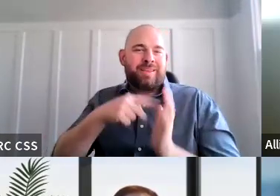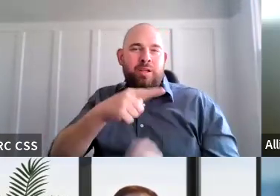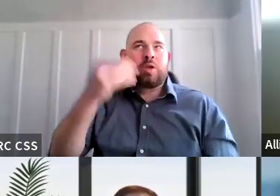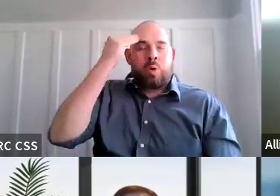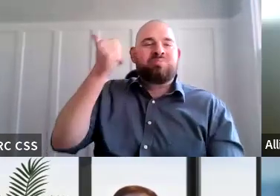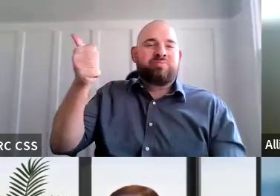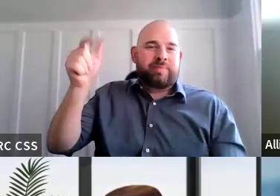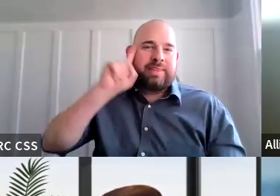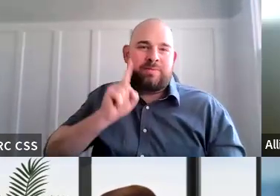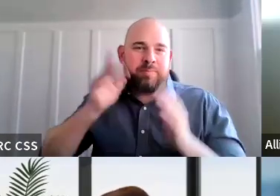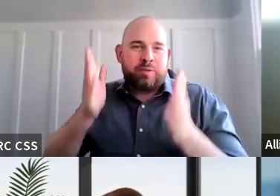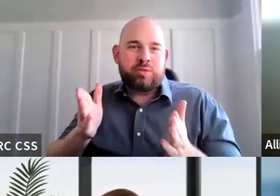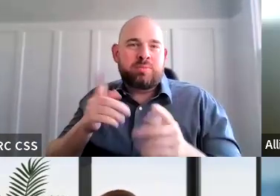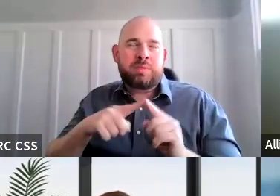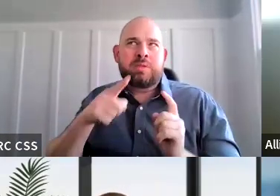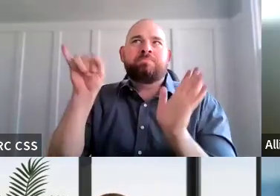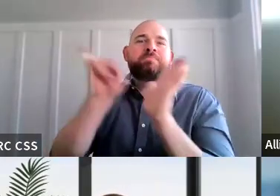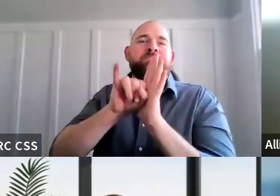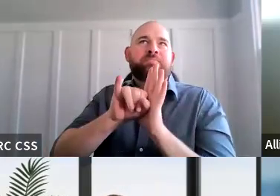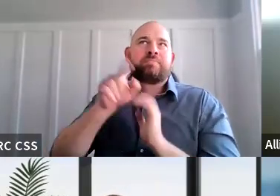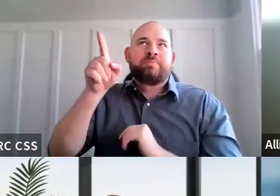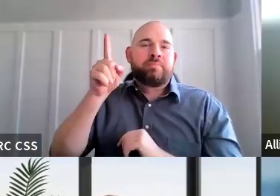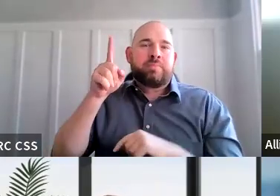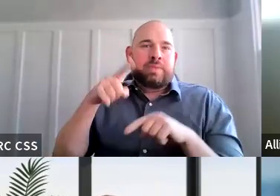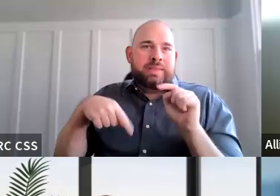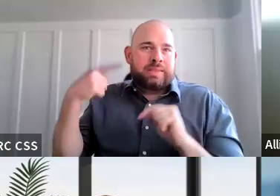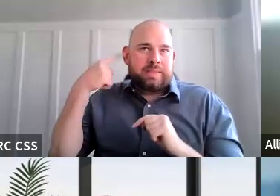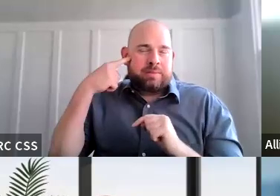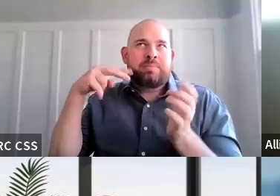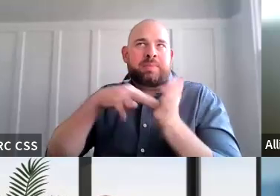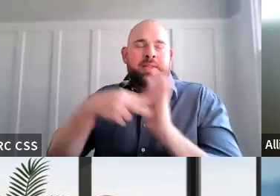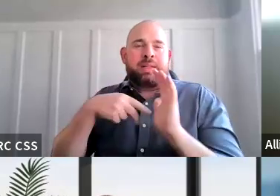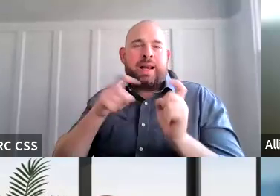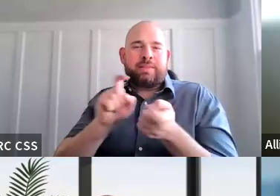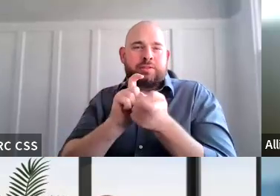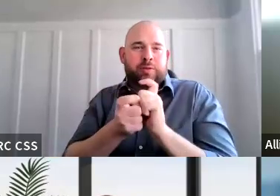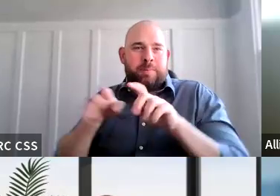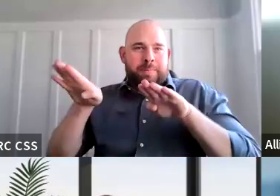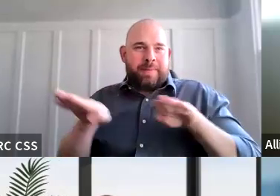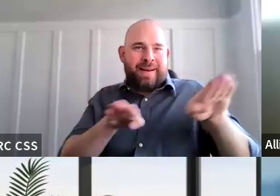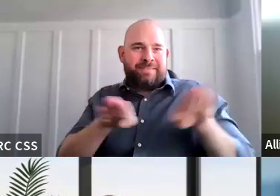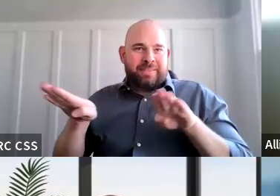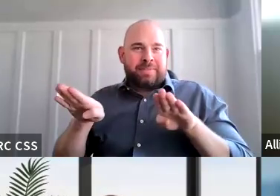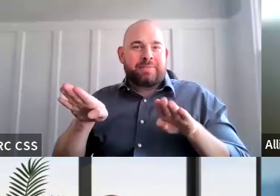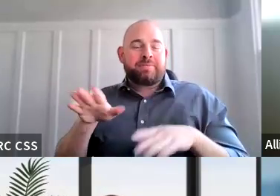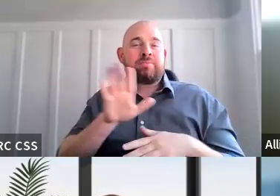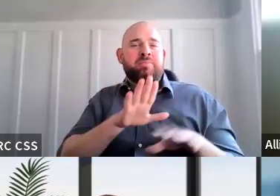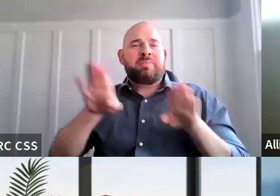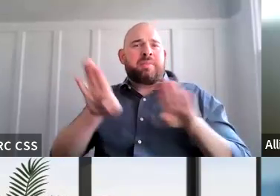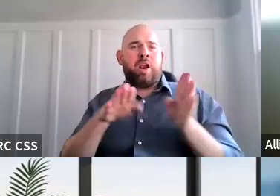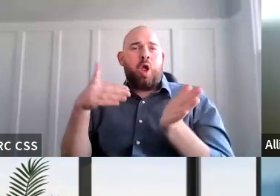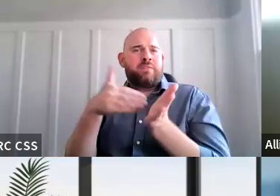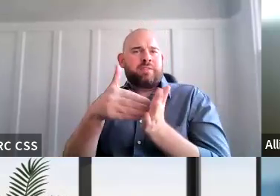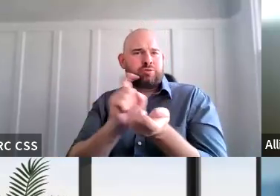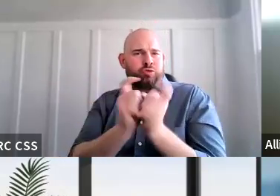And over time, those animals will learn that their meowing or their barking or walking into a room is not going to alert their